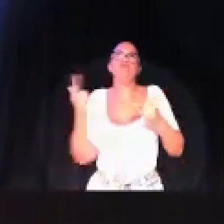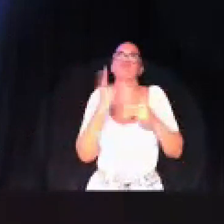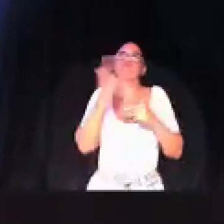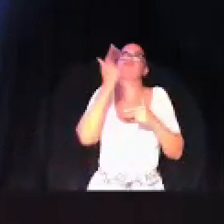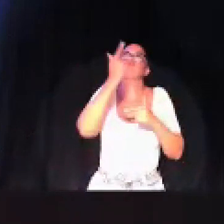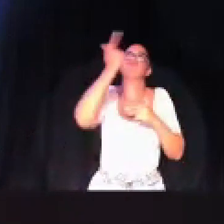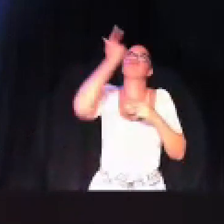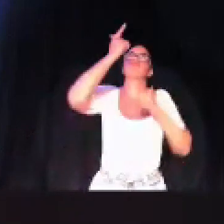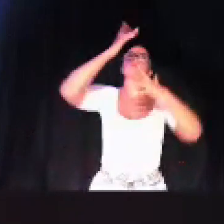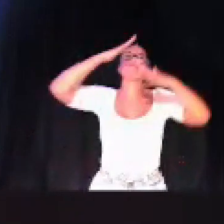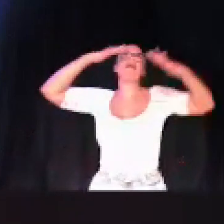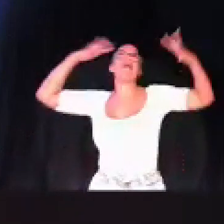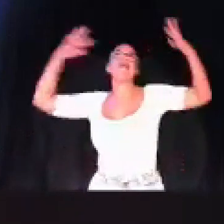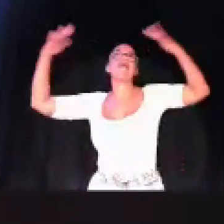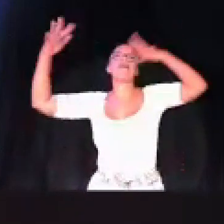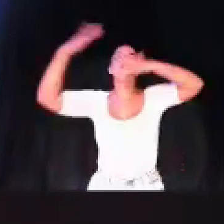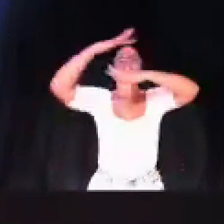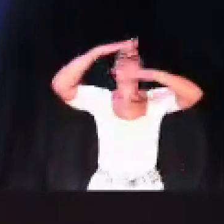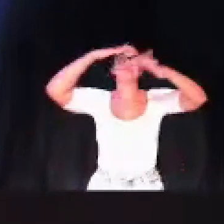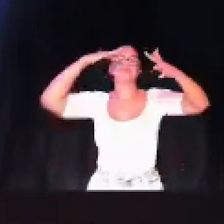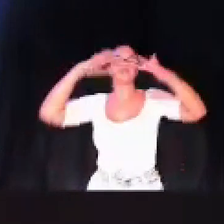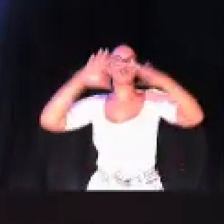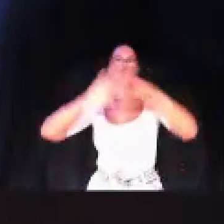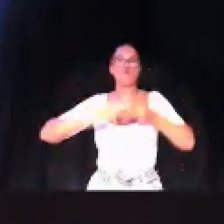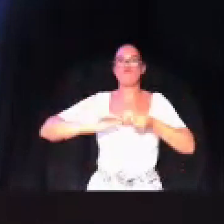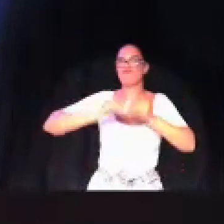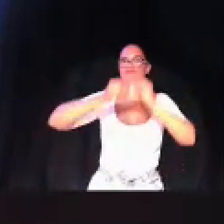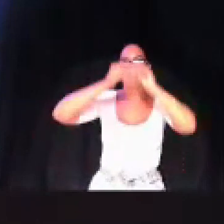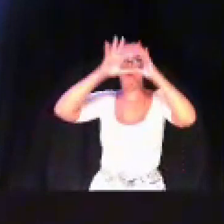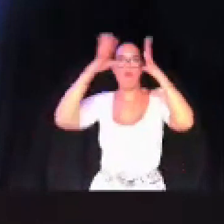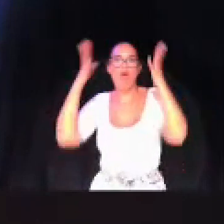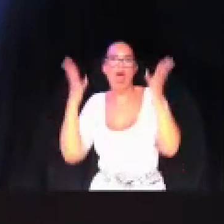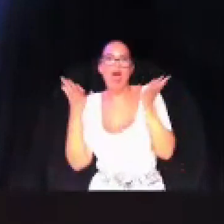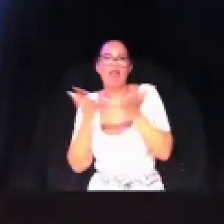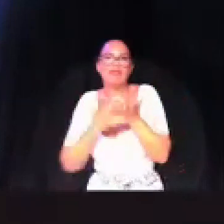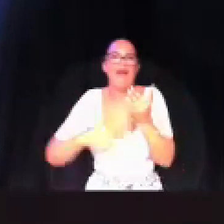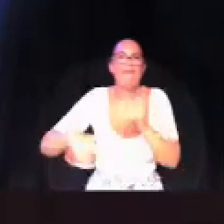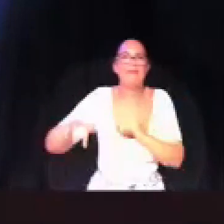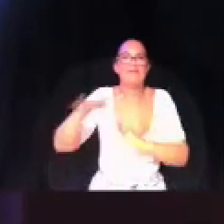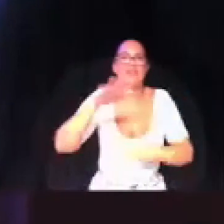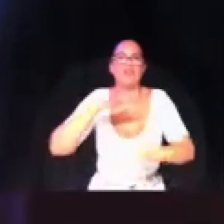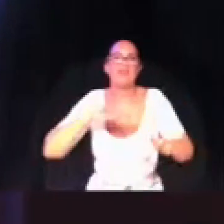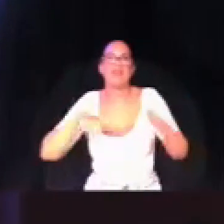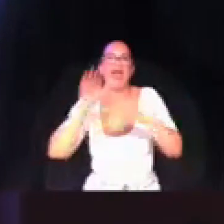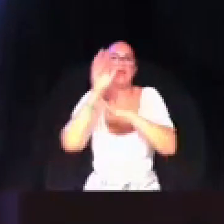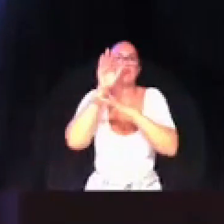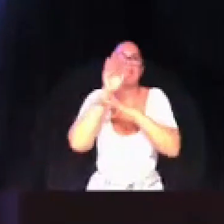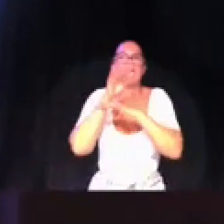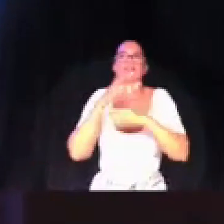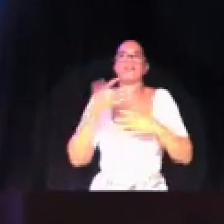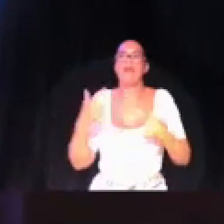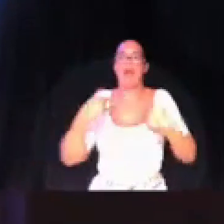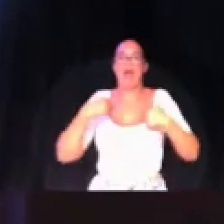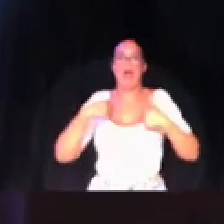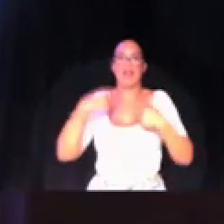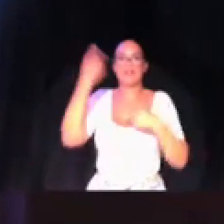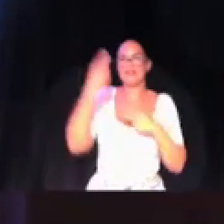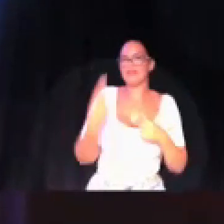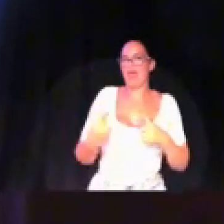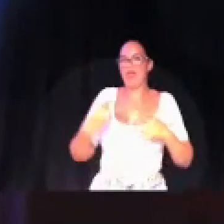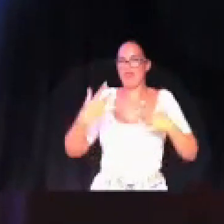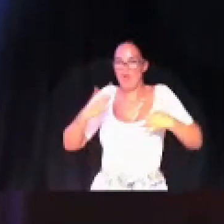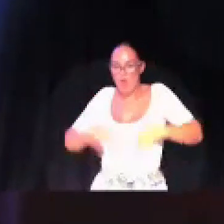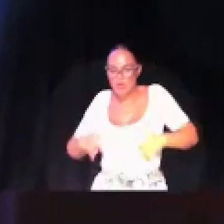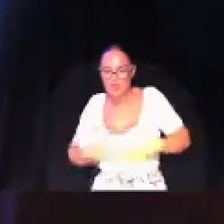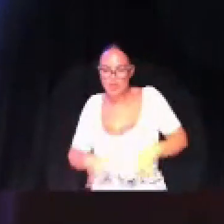thing. And trying to create some sort of world or atmosphere with the sound. And also designing the costume in a way that kind of